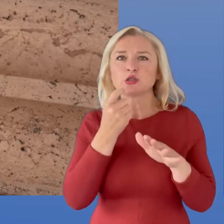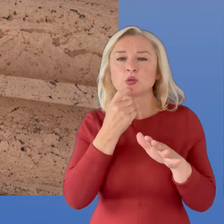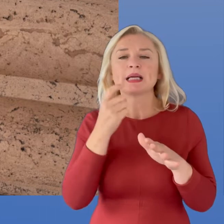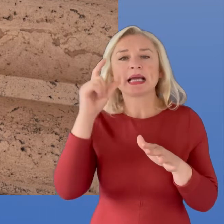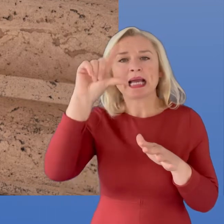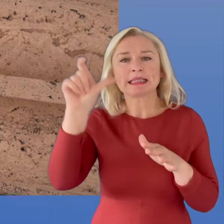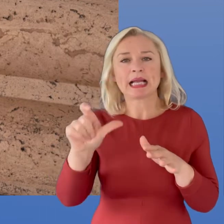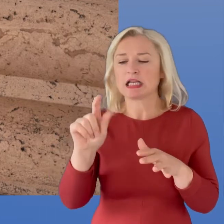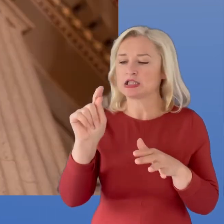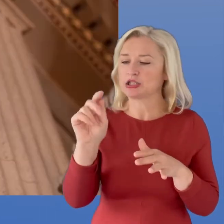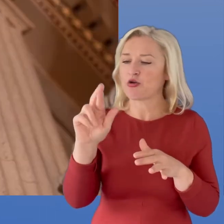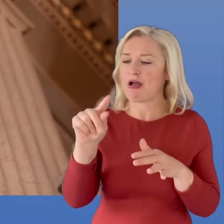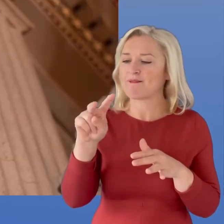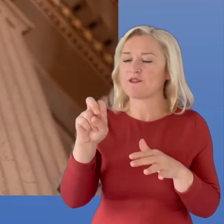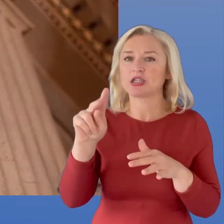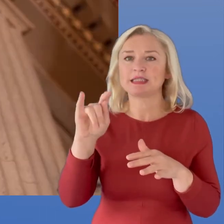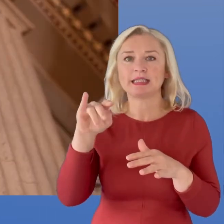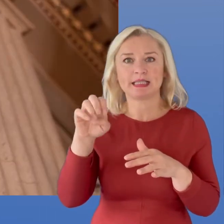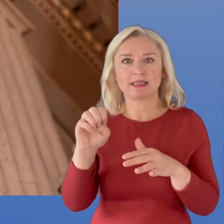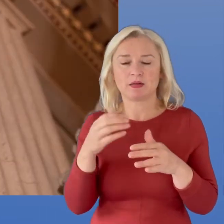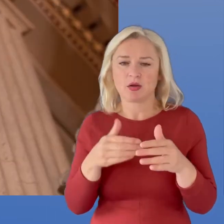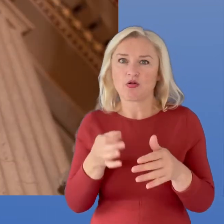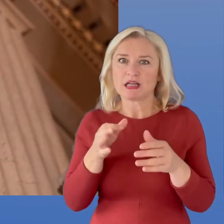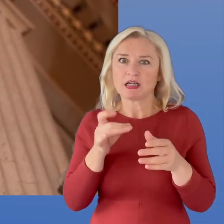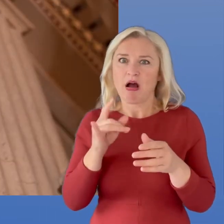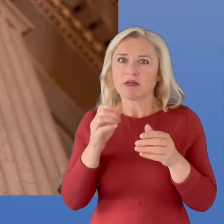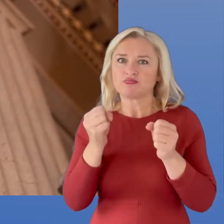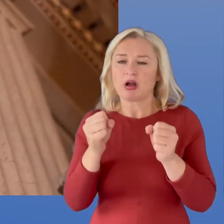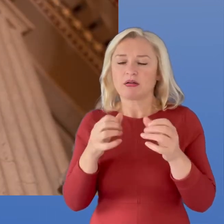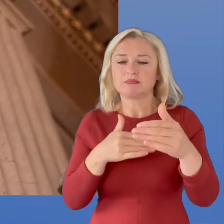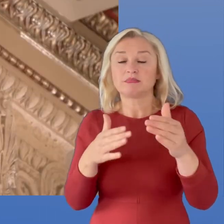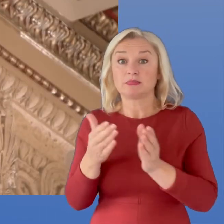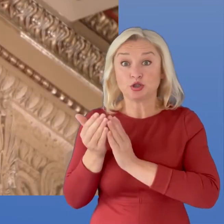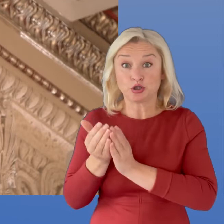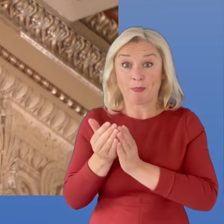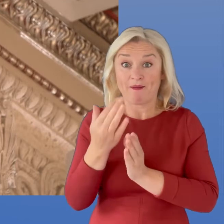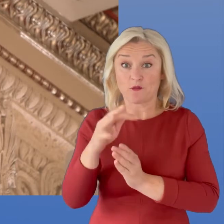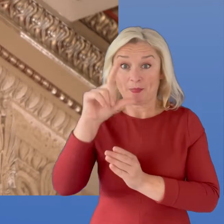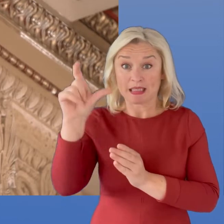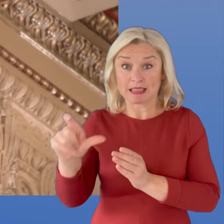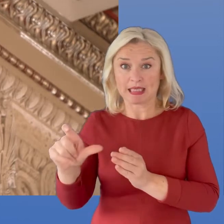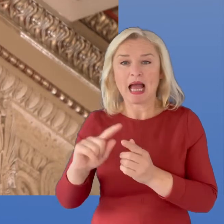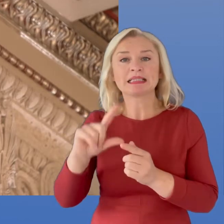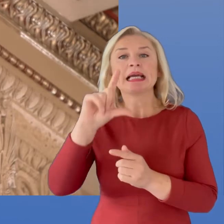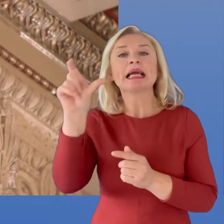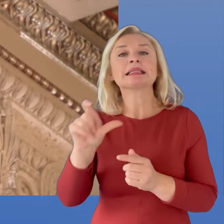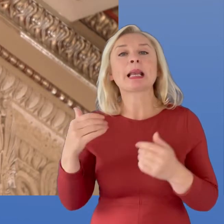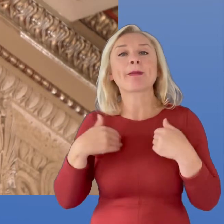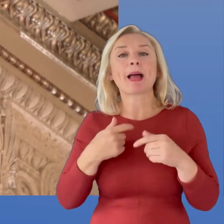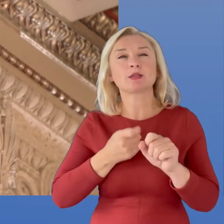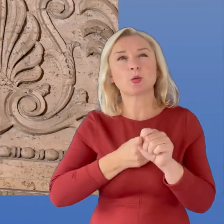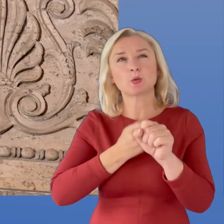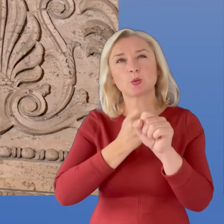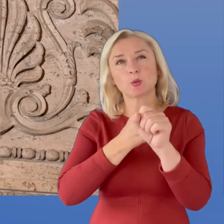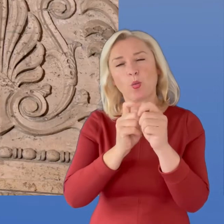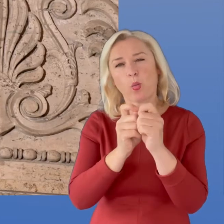made from Italian travertine, and the Great Hall is no exception. The travertine was shipped directly from Italy, and Italian stonemasons